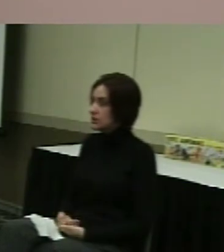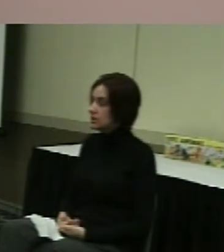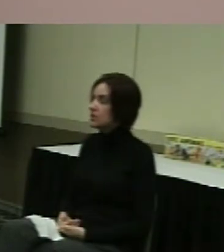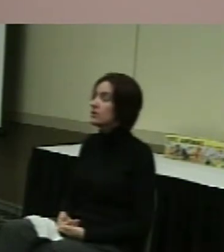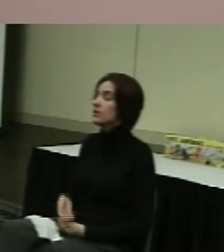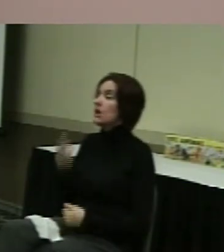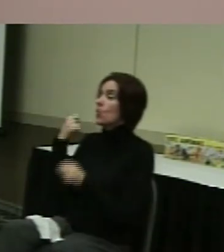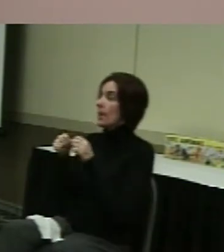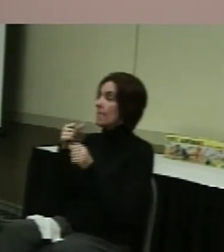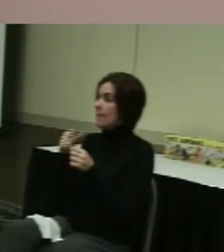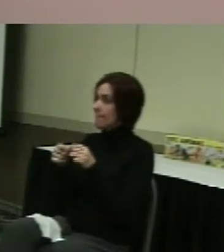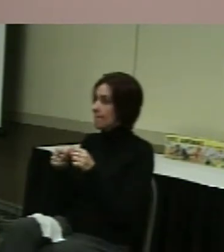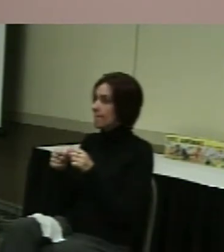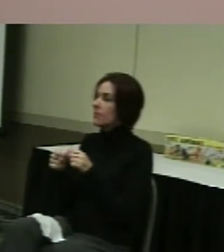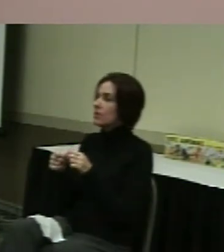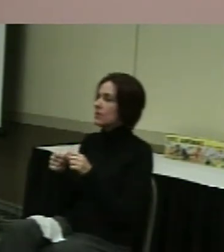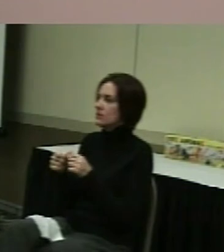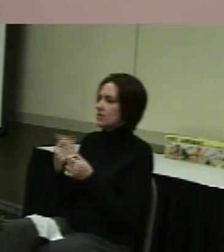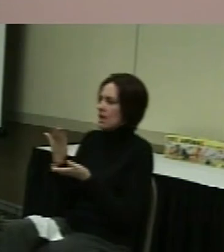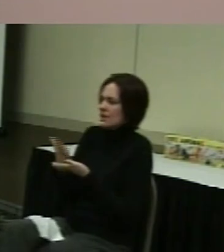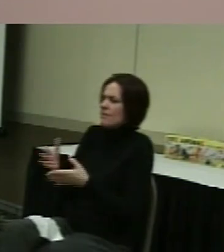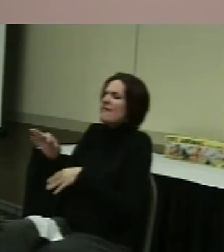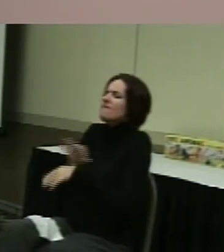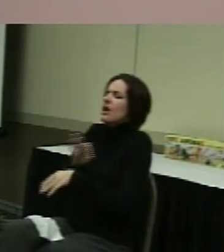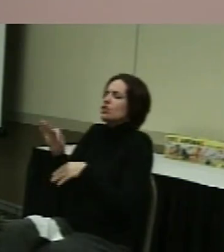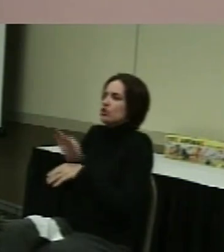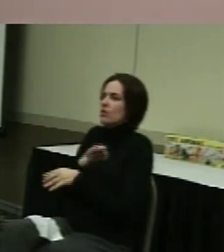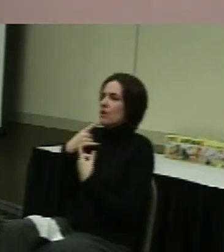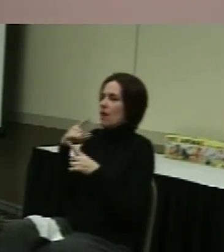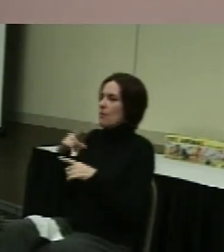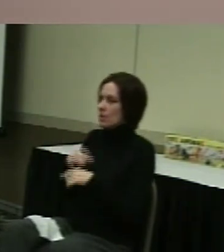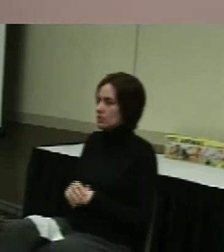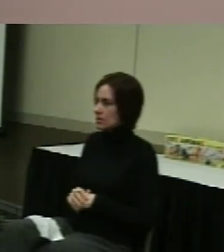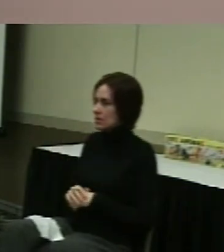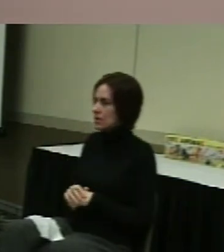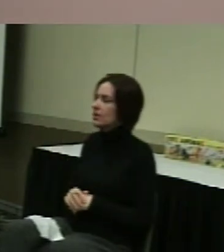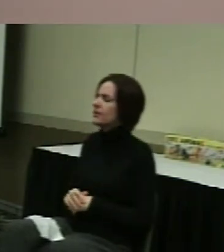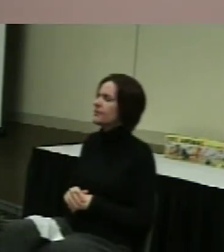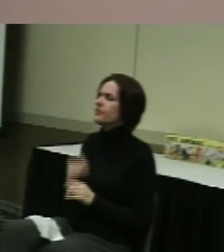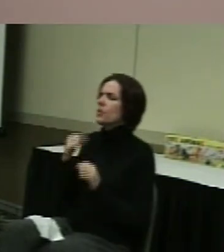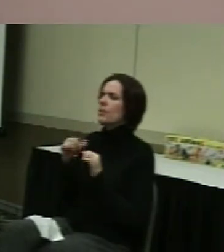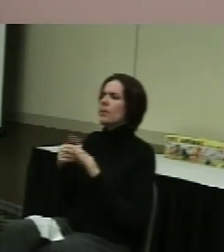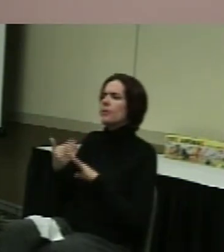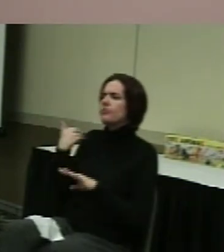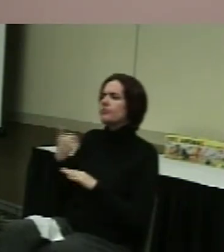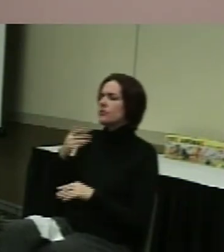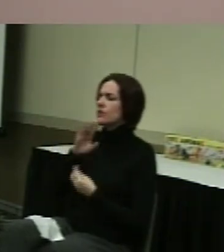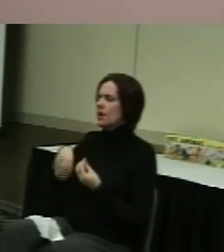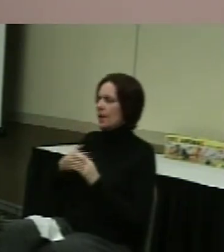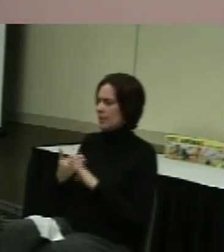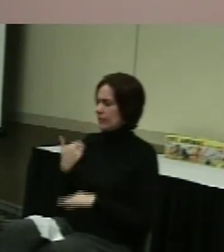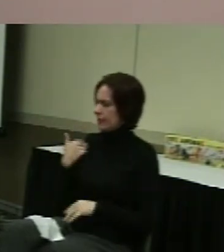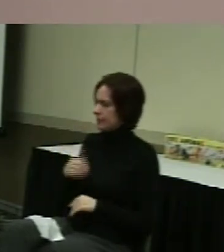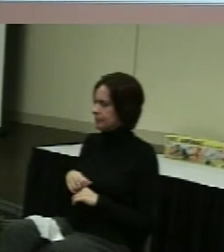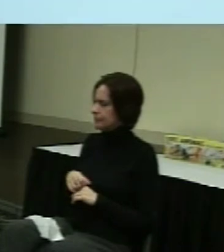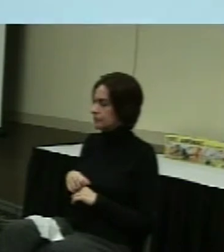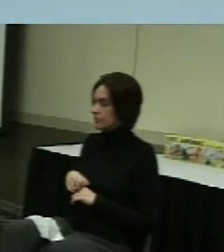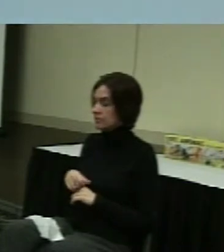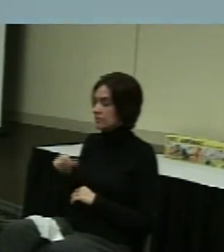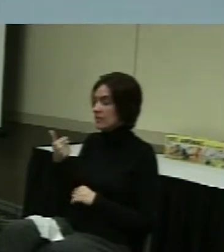mind that there's a function being accomplished. Also, back to that earlier, we talked about this one earlier. There's another way